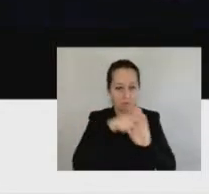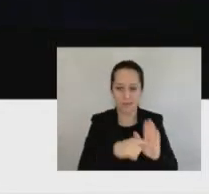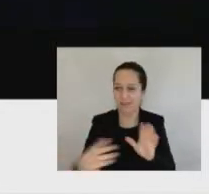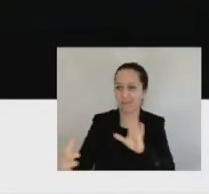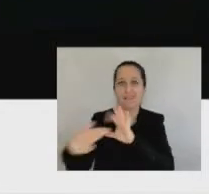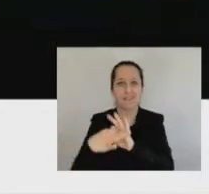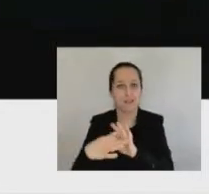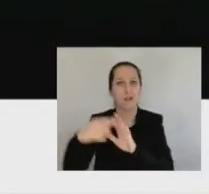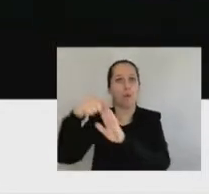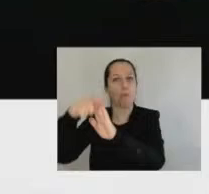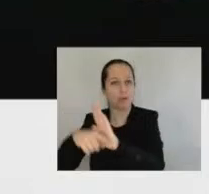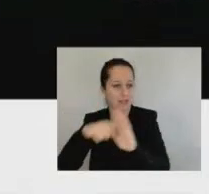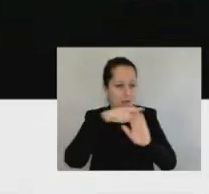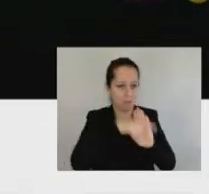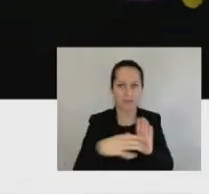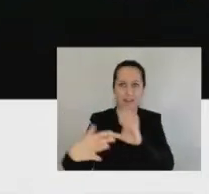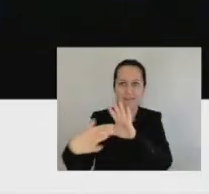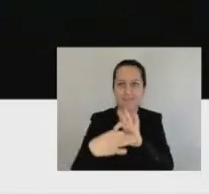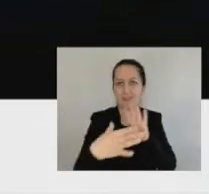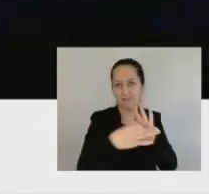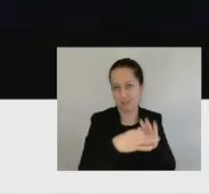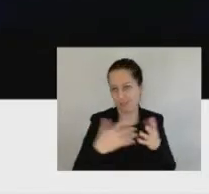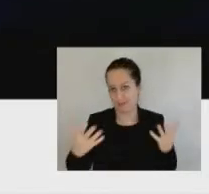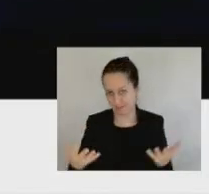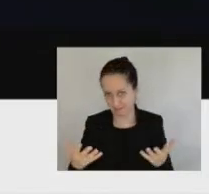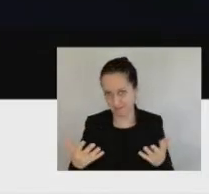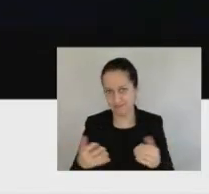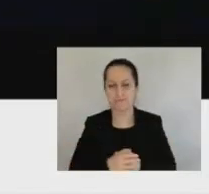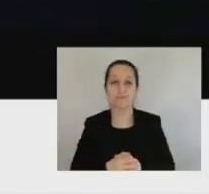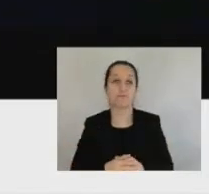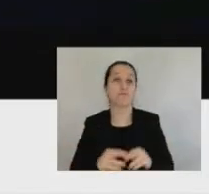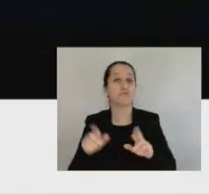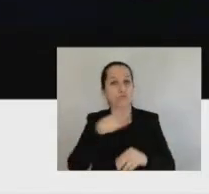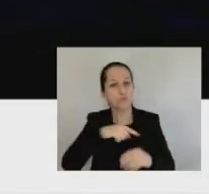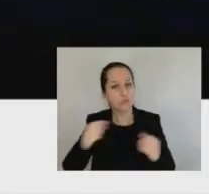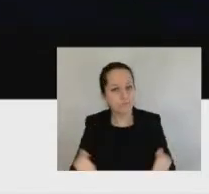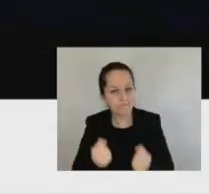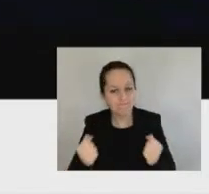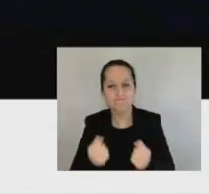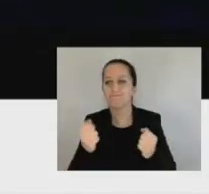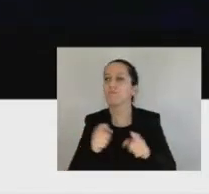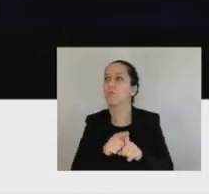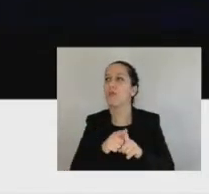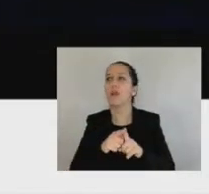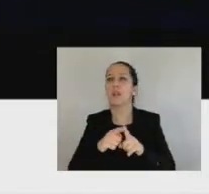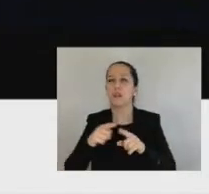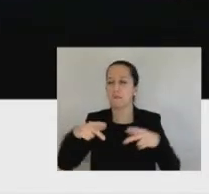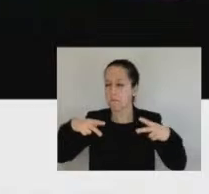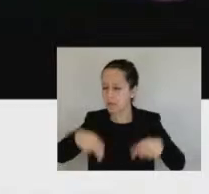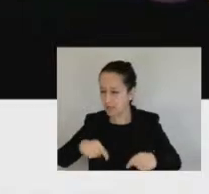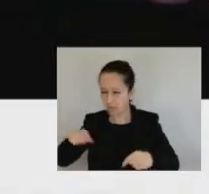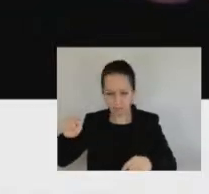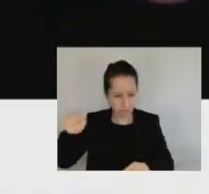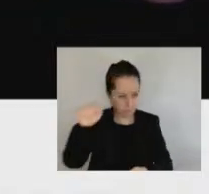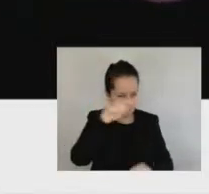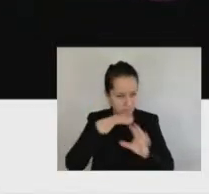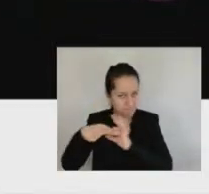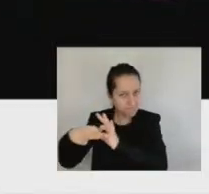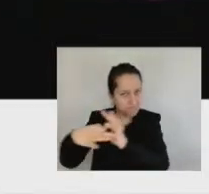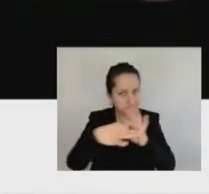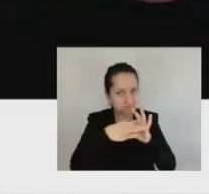policies. And for that, we are driving a network at regional level on social